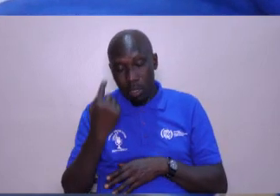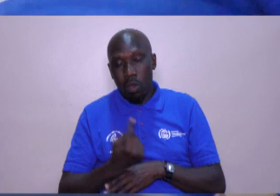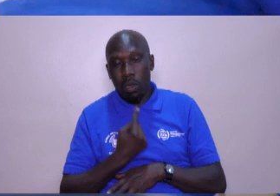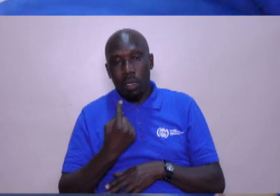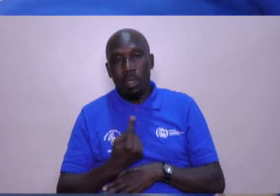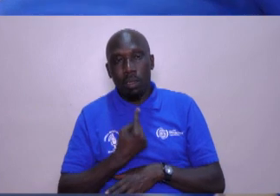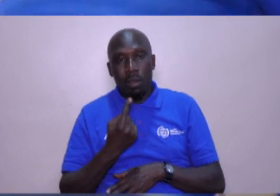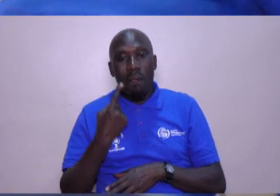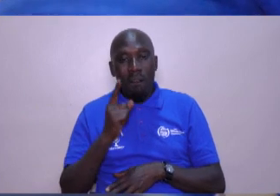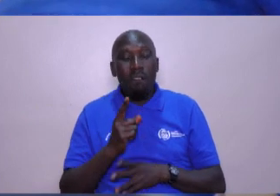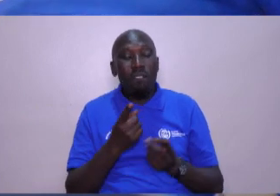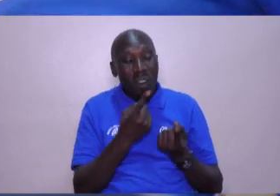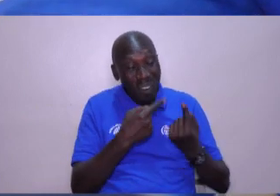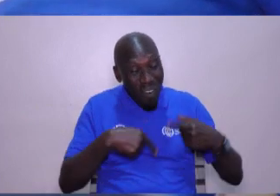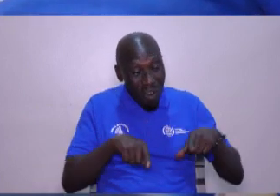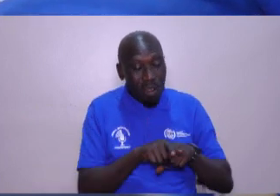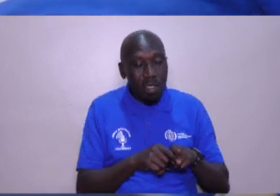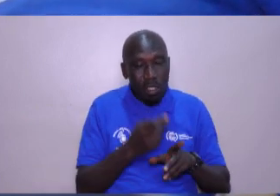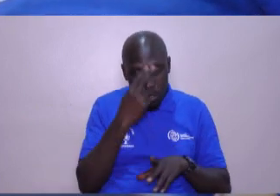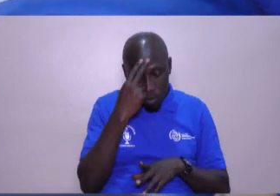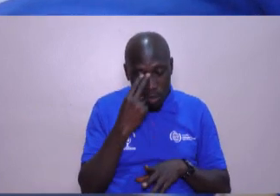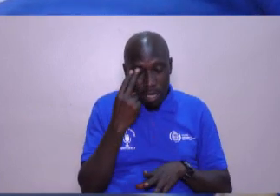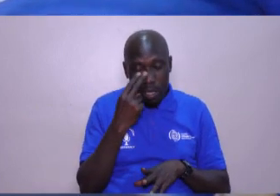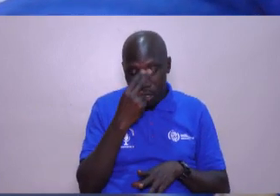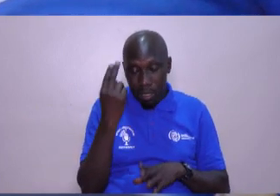or for all?